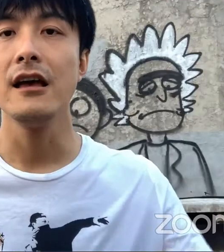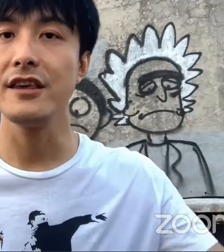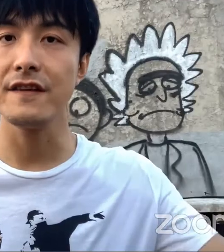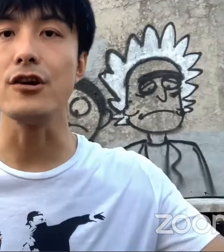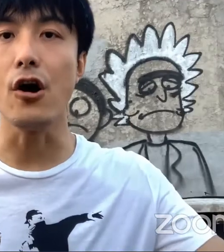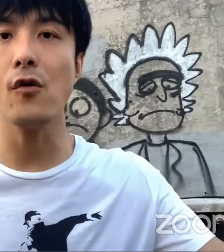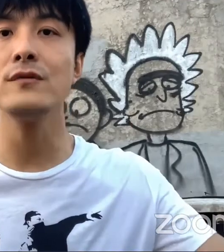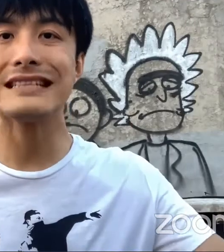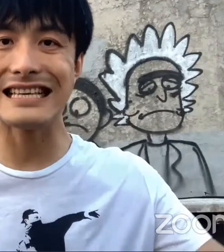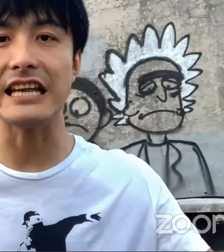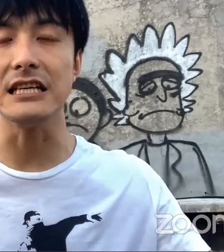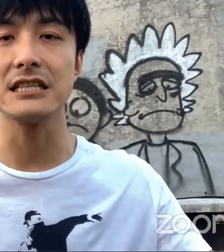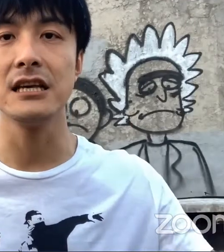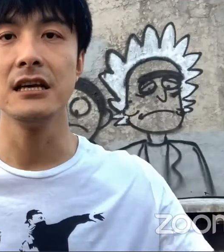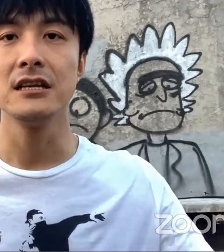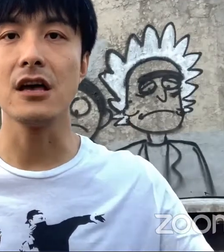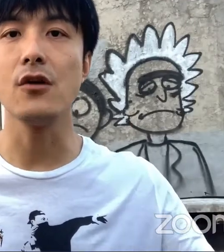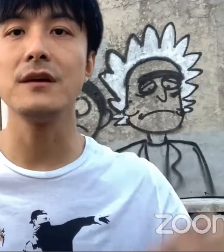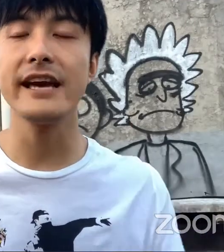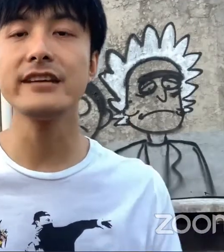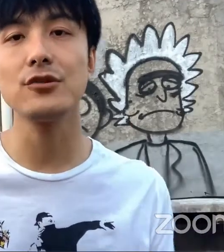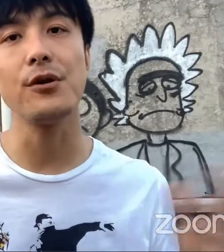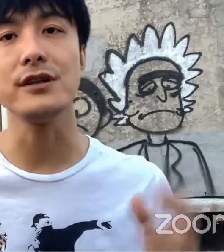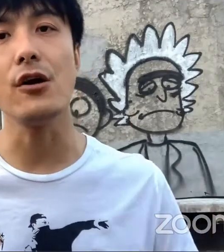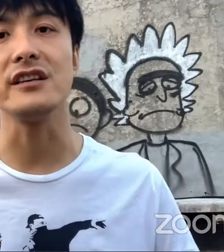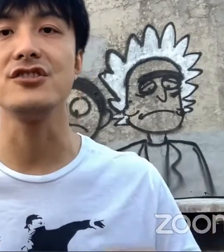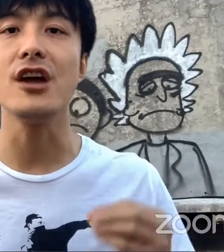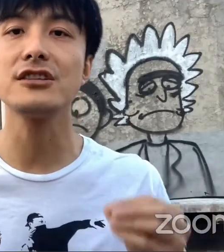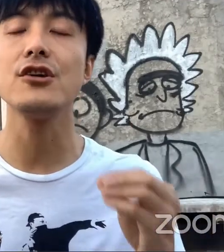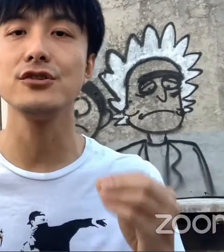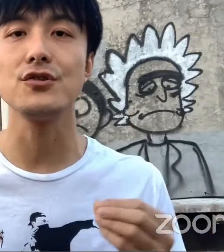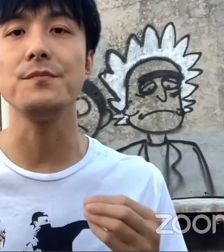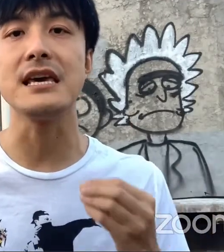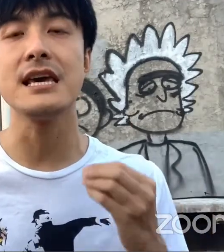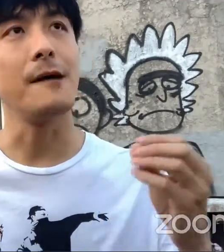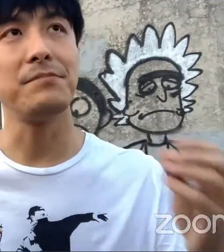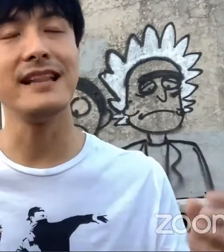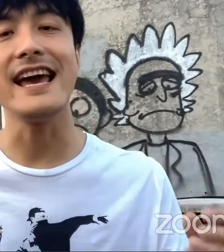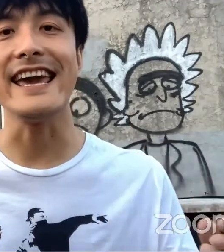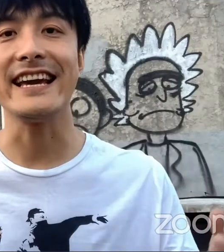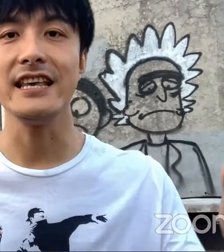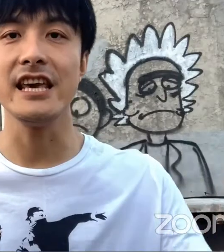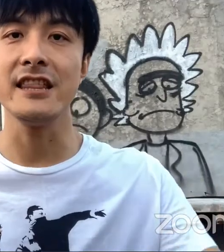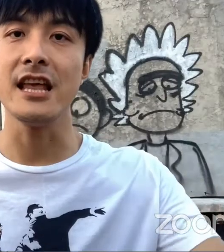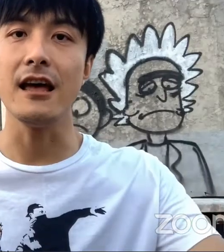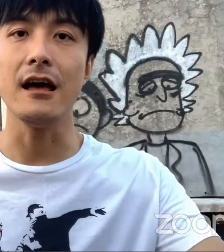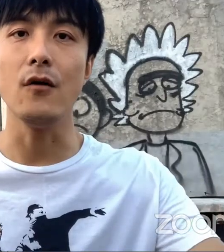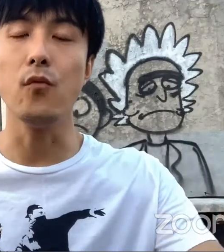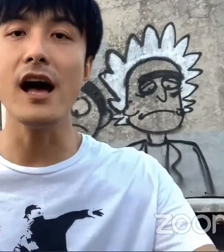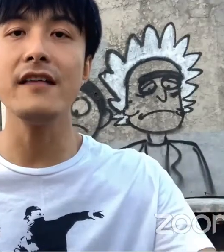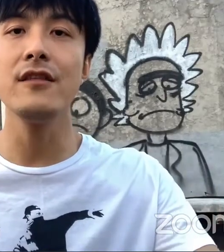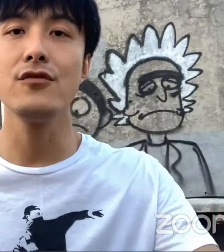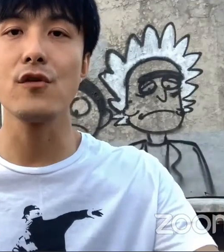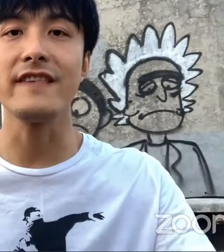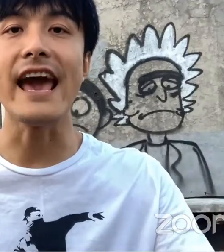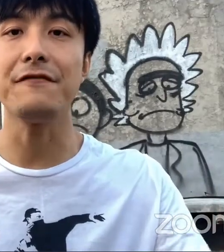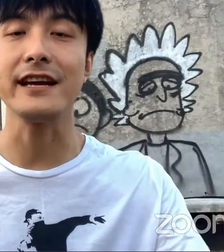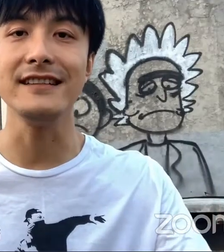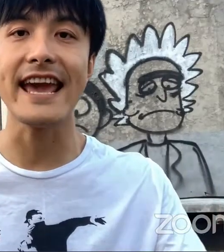in their own cities. So, Plague 2.0 is not going to be a plague in one